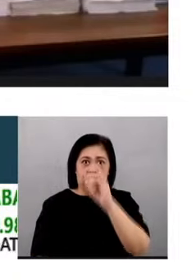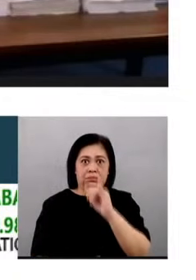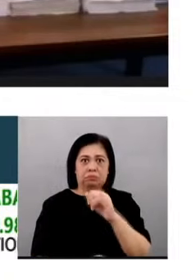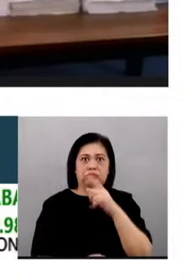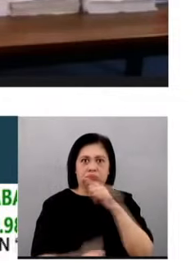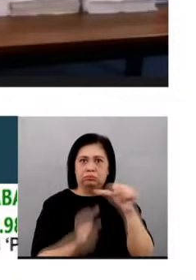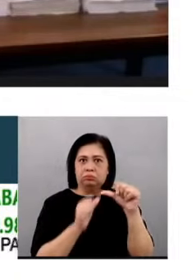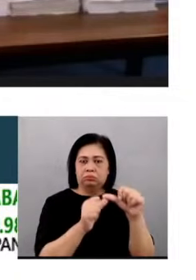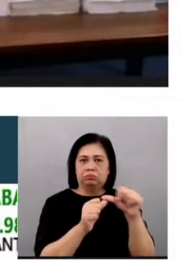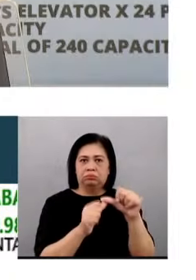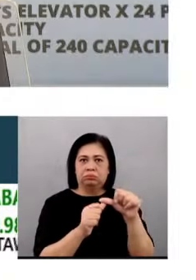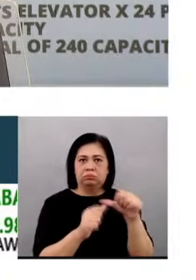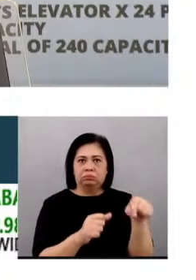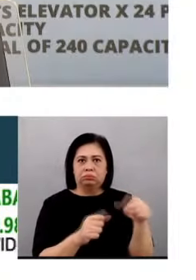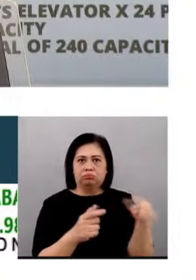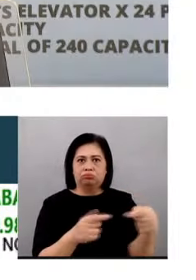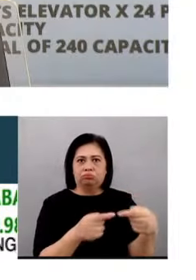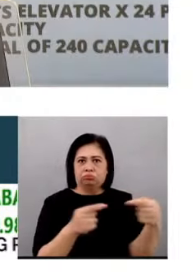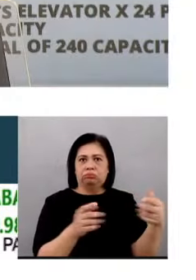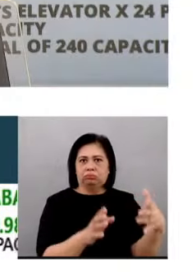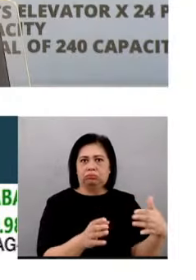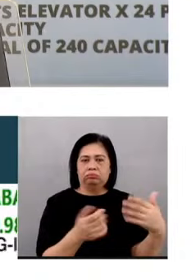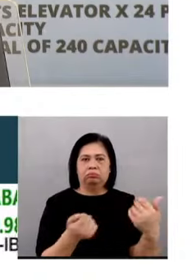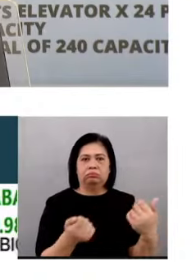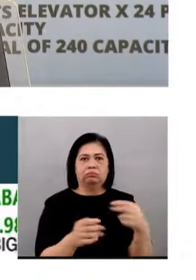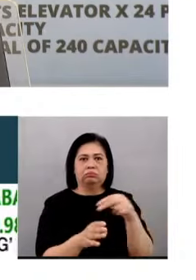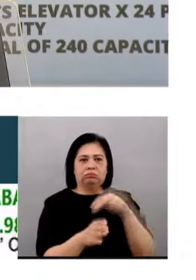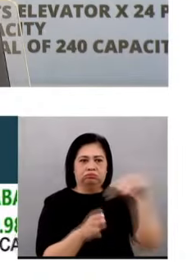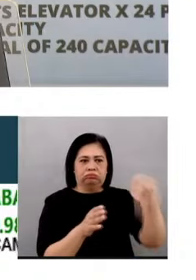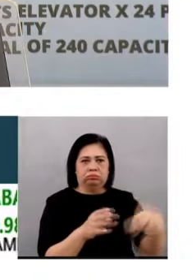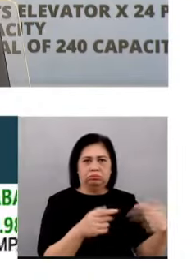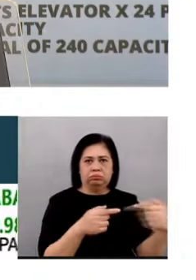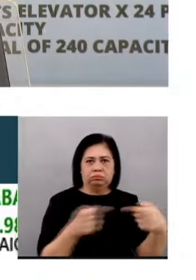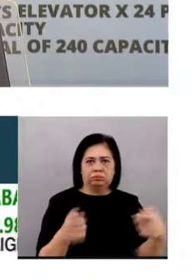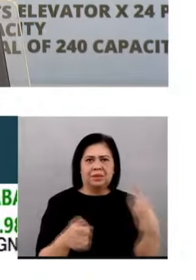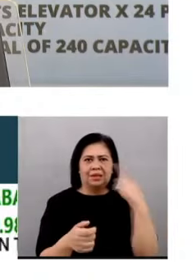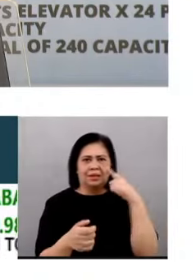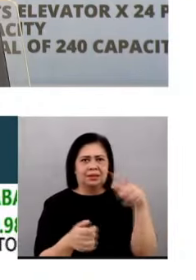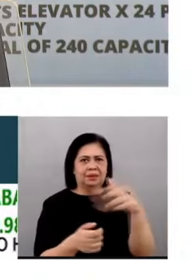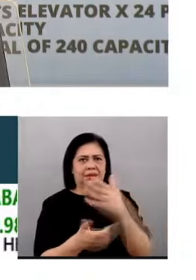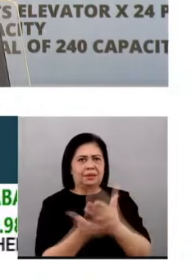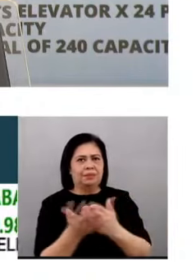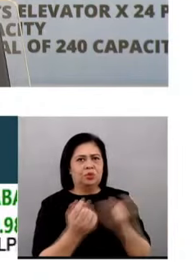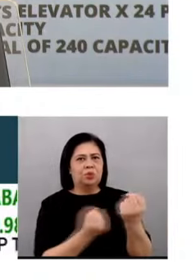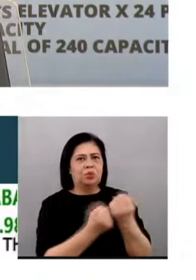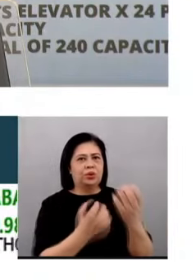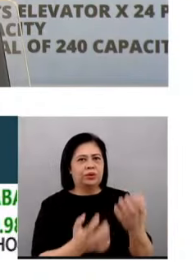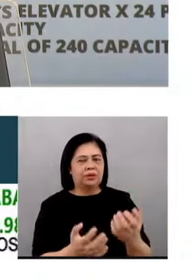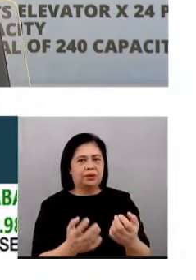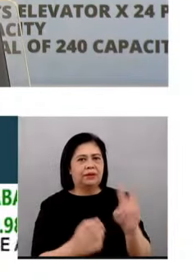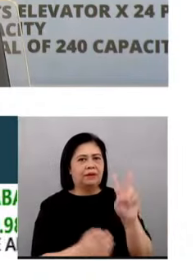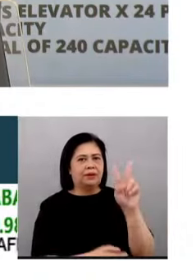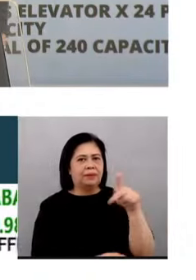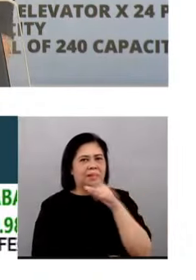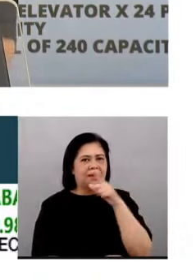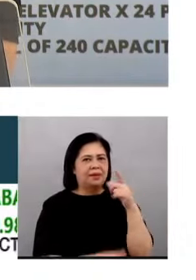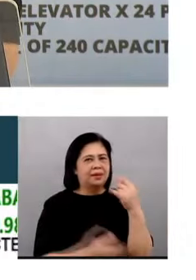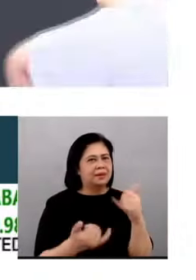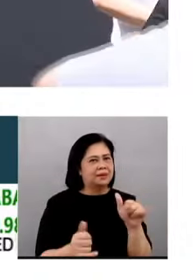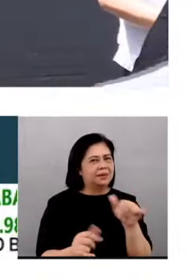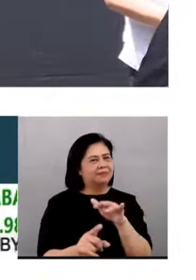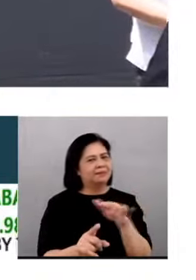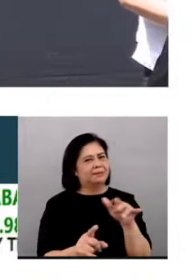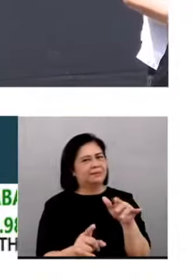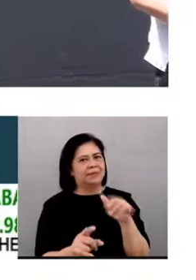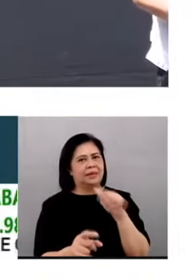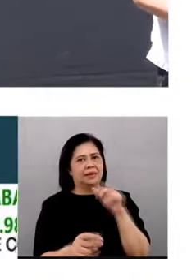consistent about that already. I'm sure there are some supporters of VP Lenny that still, call them purists, in